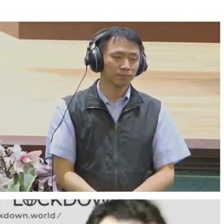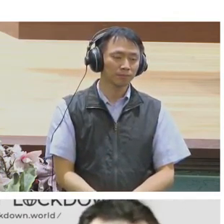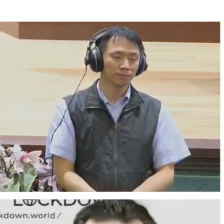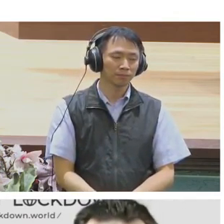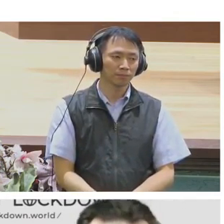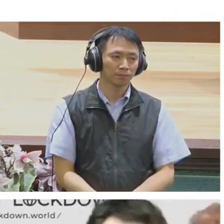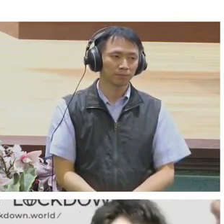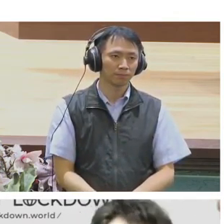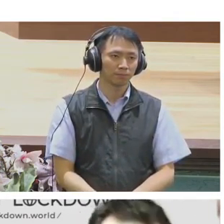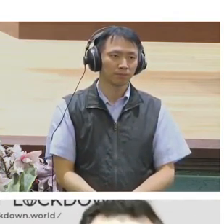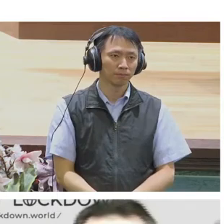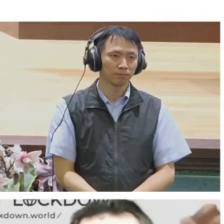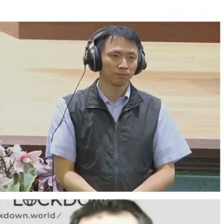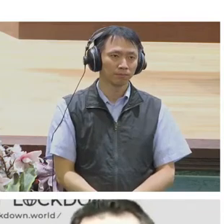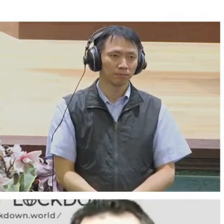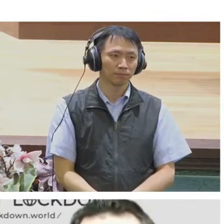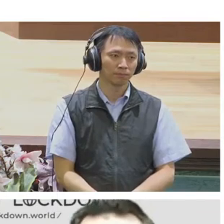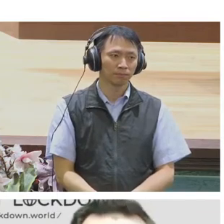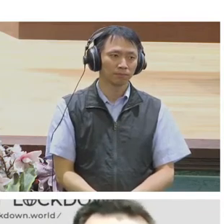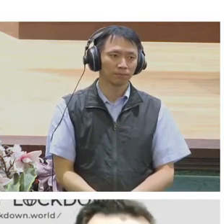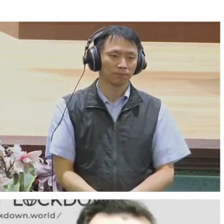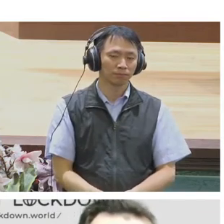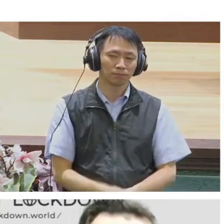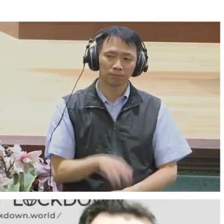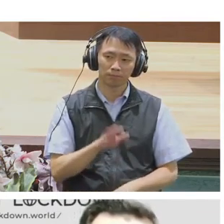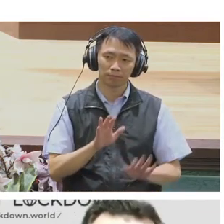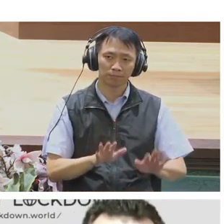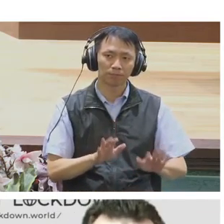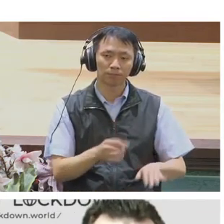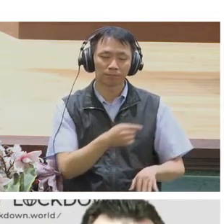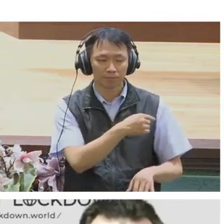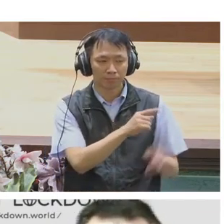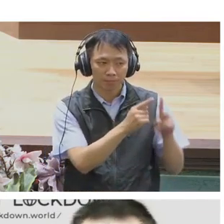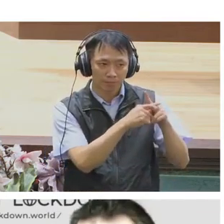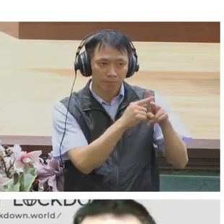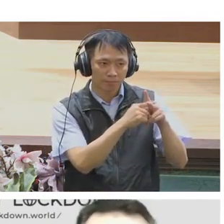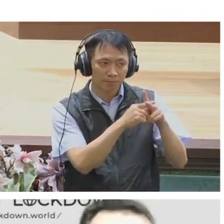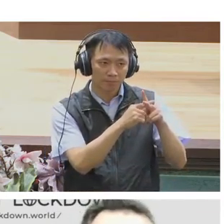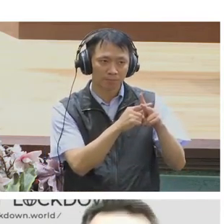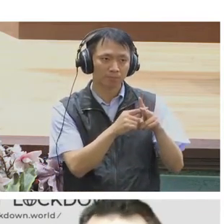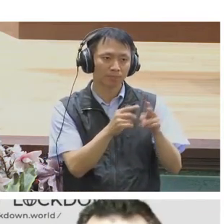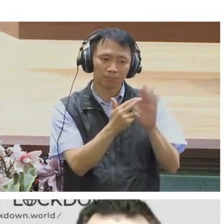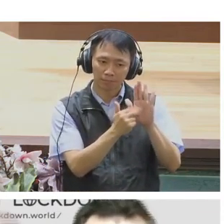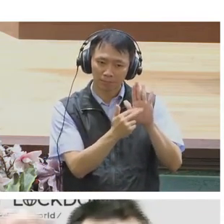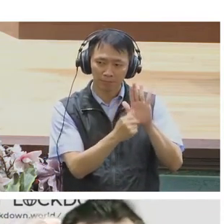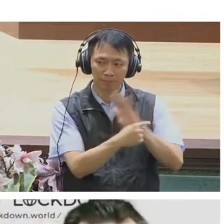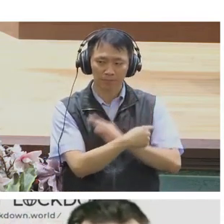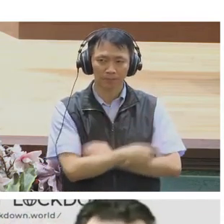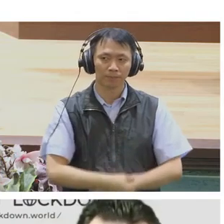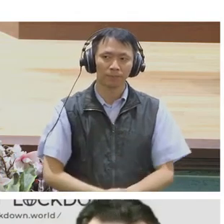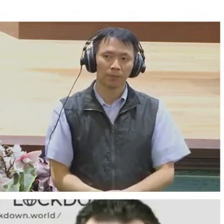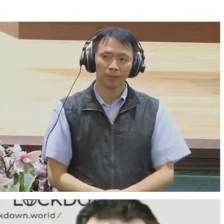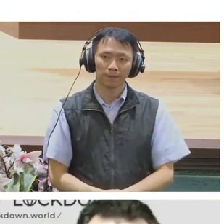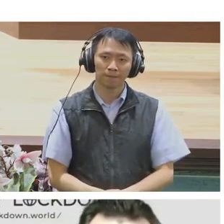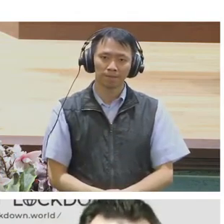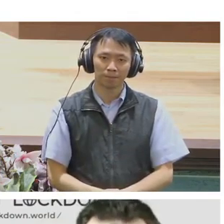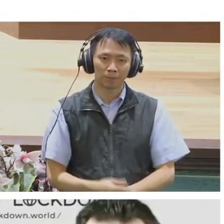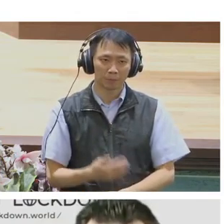And this is kind of a summary of what I have been saying. We try to cover as